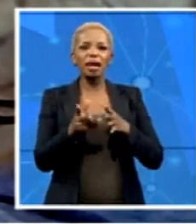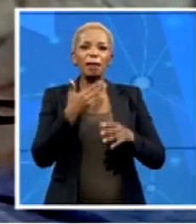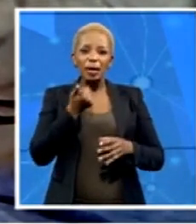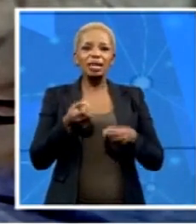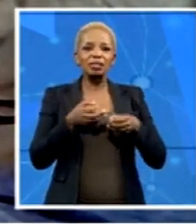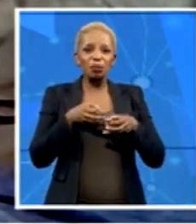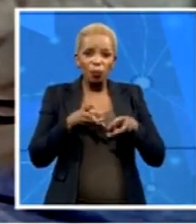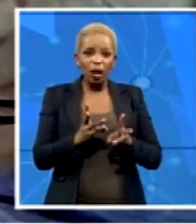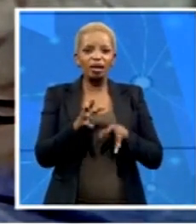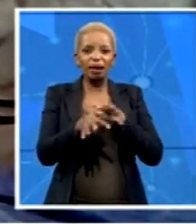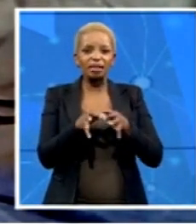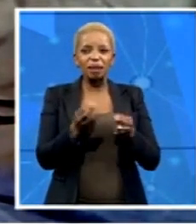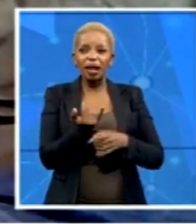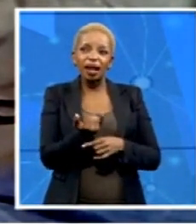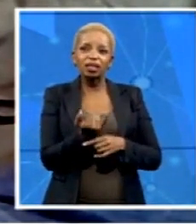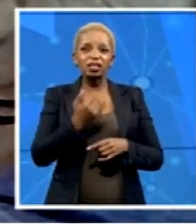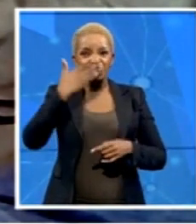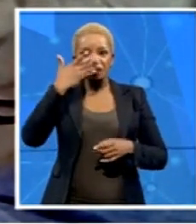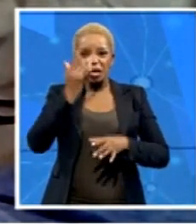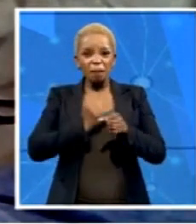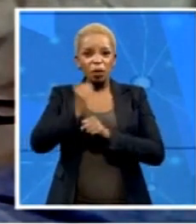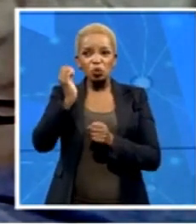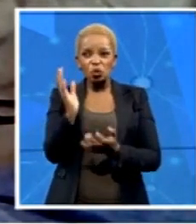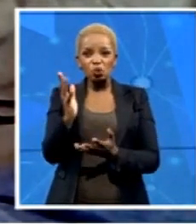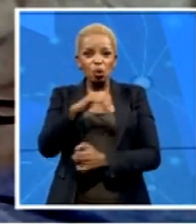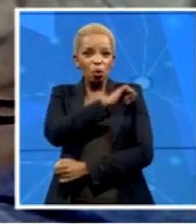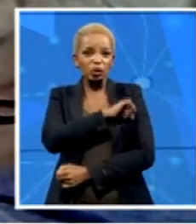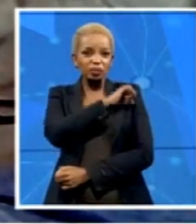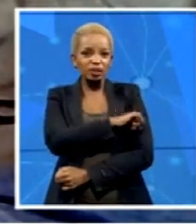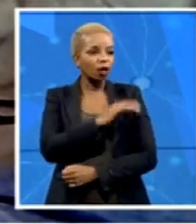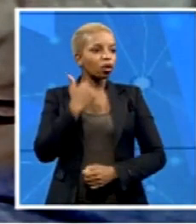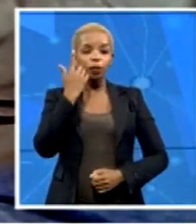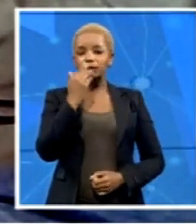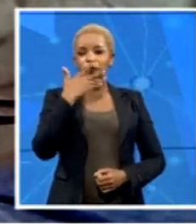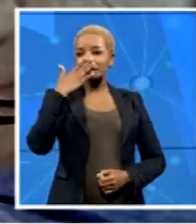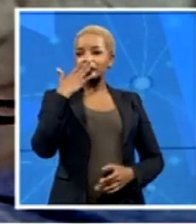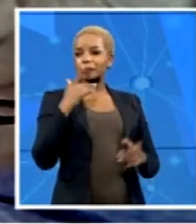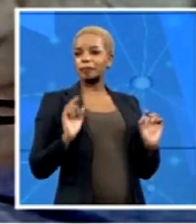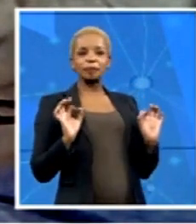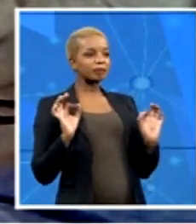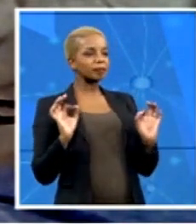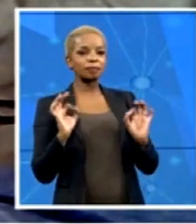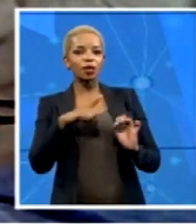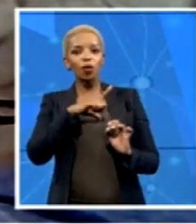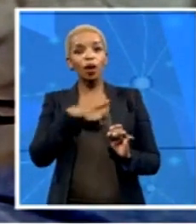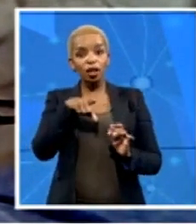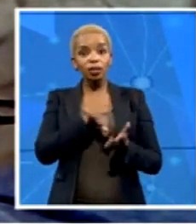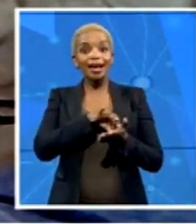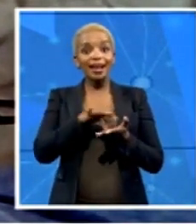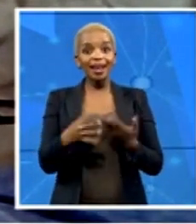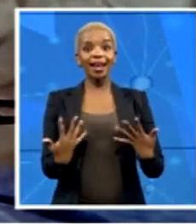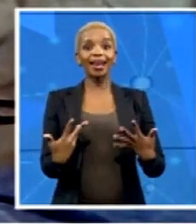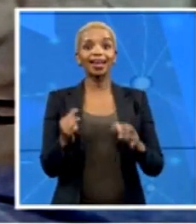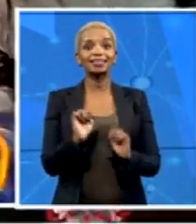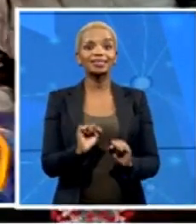don't want something that's going to make you smell beautiful, because it's probably not going to clean your hands and help to keep you safe. Yeah. You